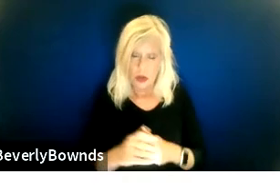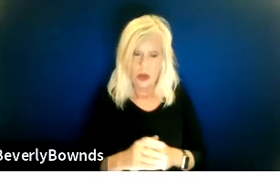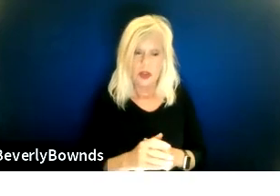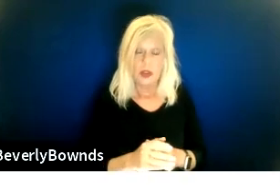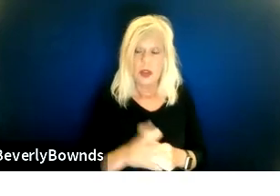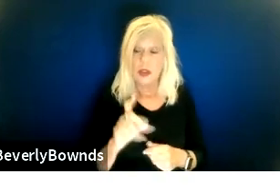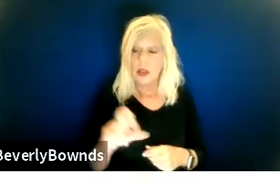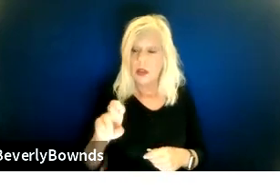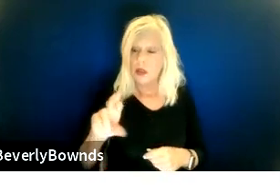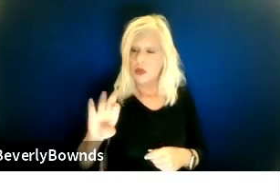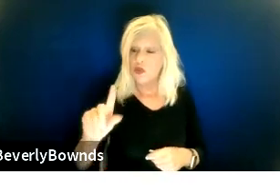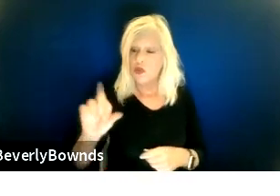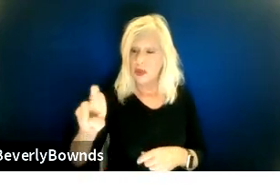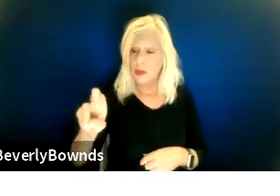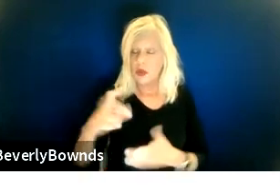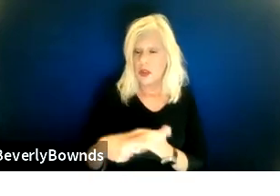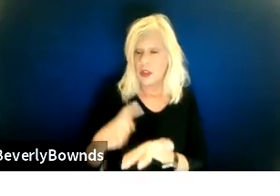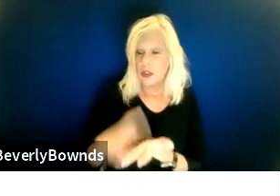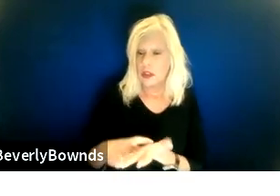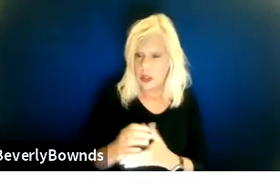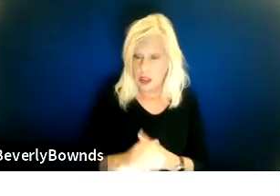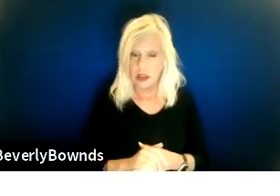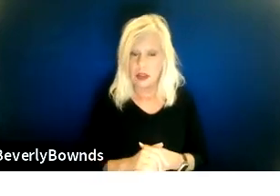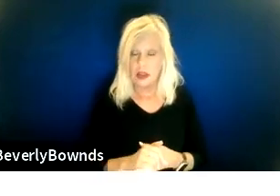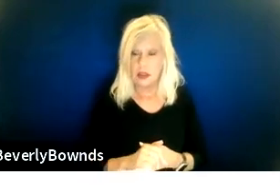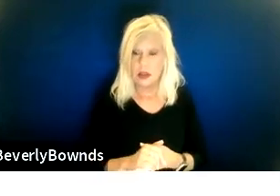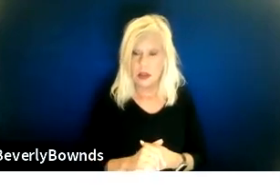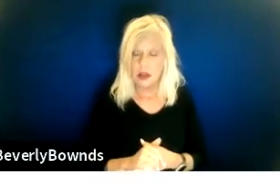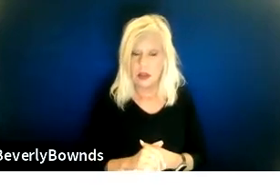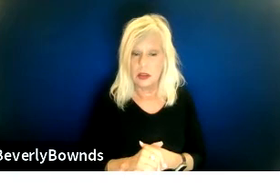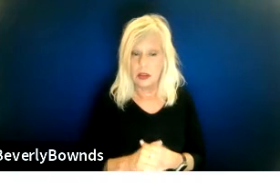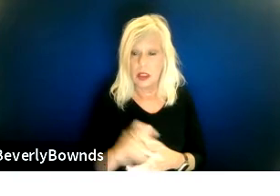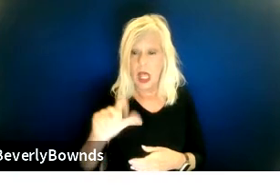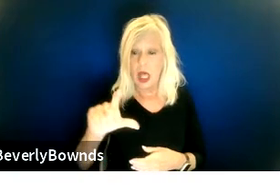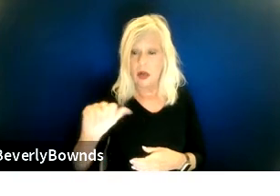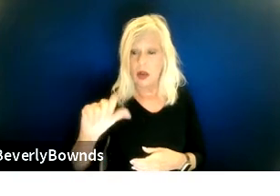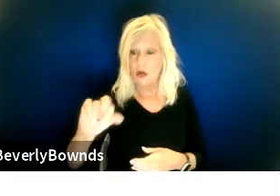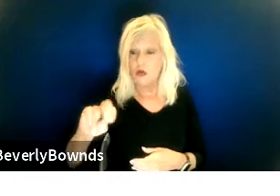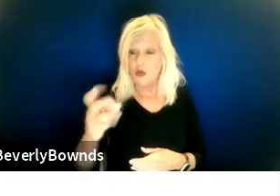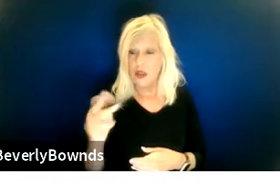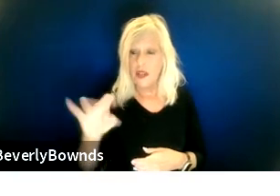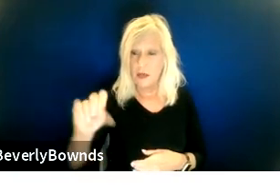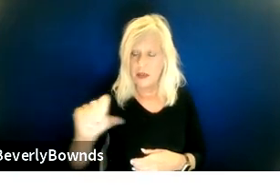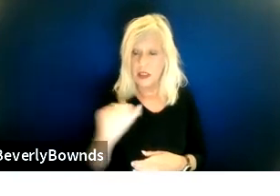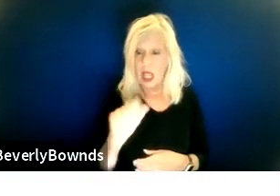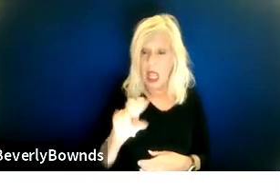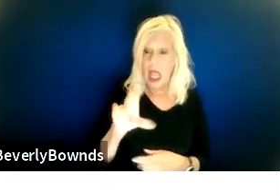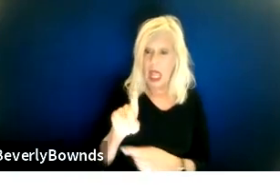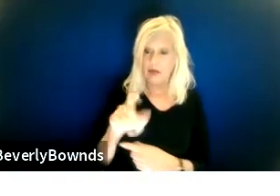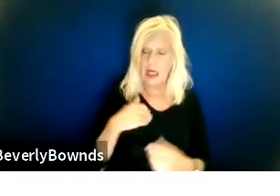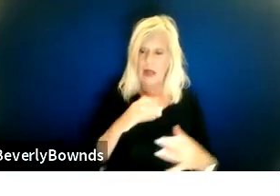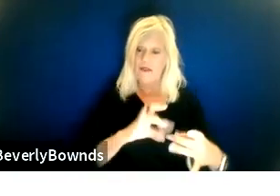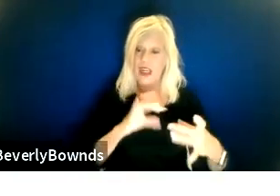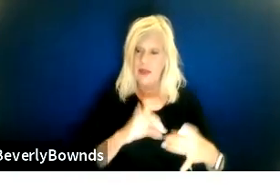Dr. Rimmer talked about in his opening comments, the algorithms. Because Avid has a feedback